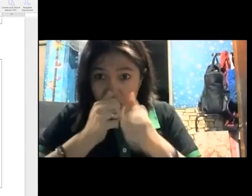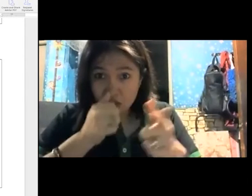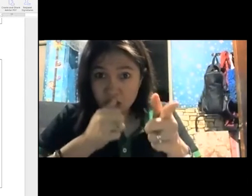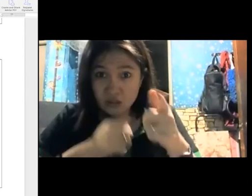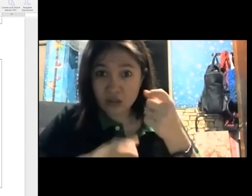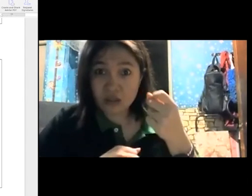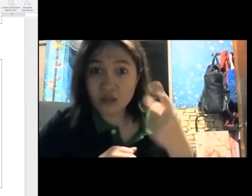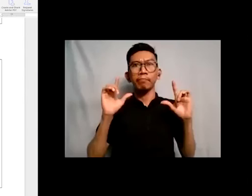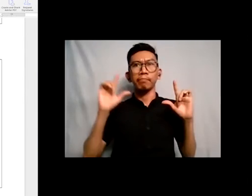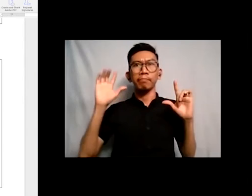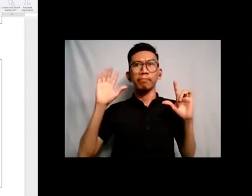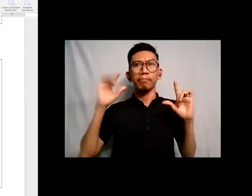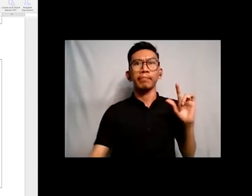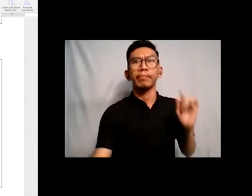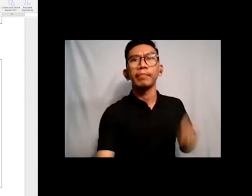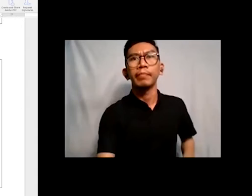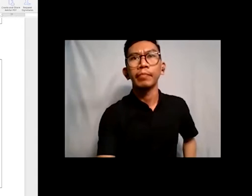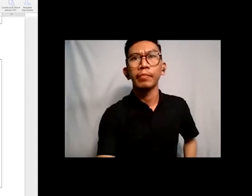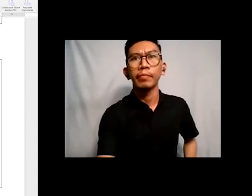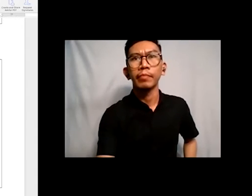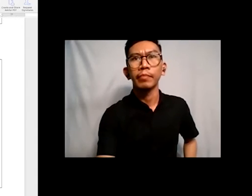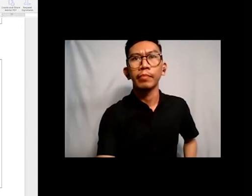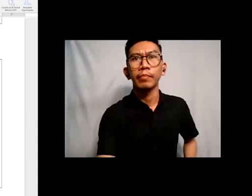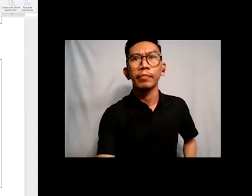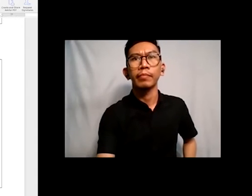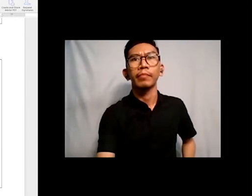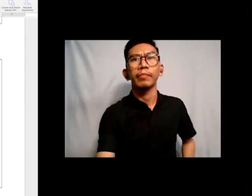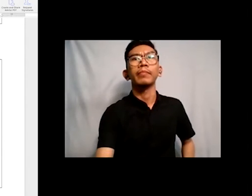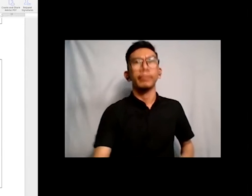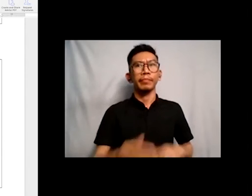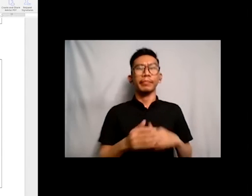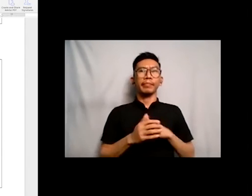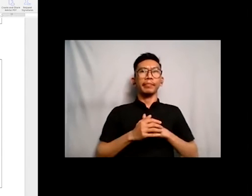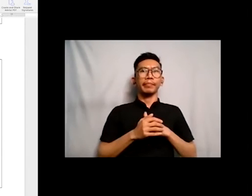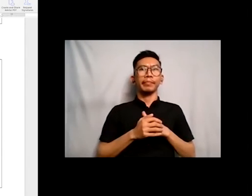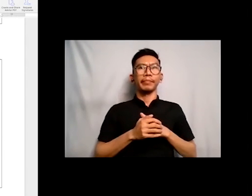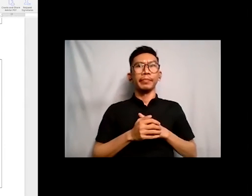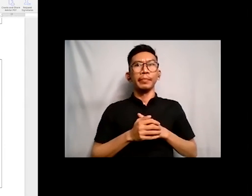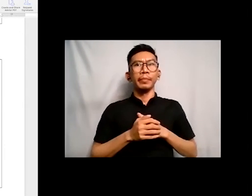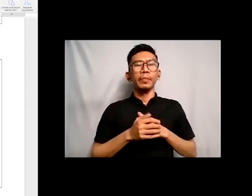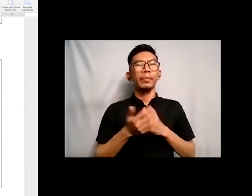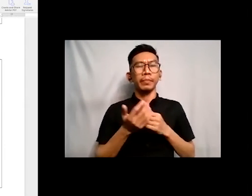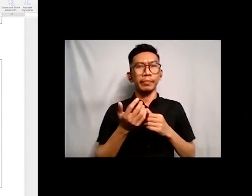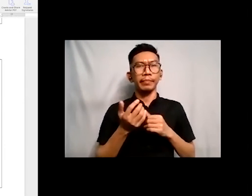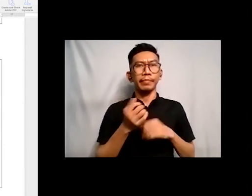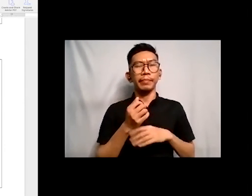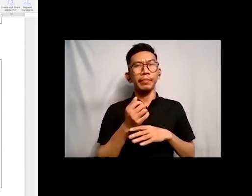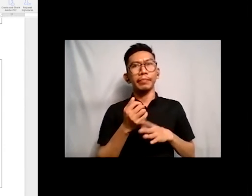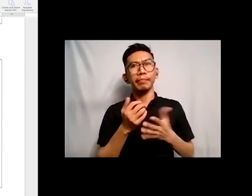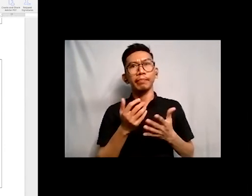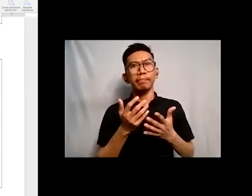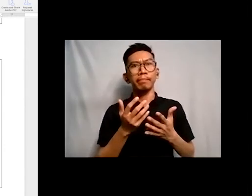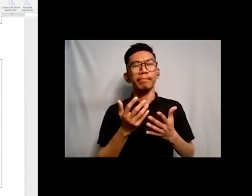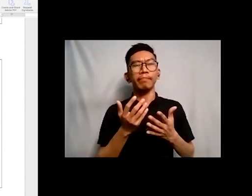One moment, sir. We're just, okay. Go ahead, sir. yeah, sorry. So